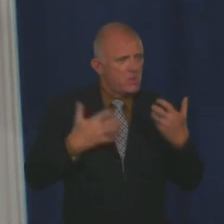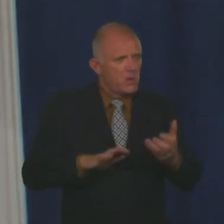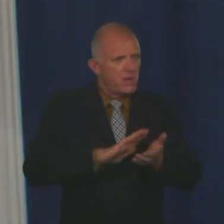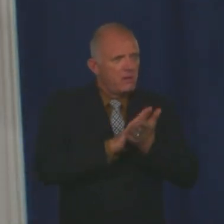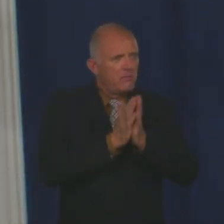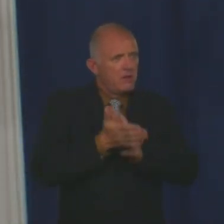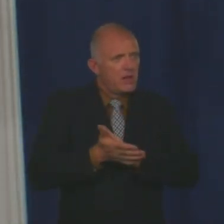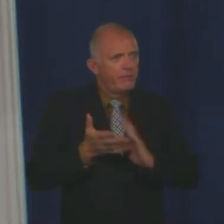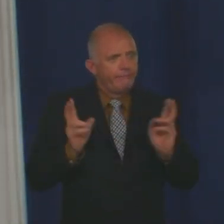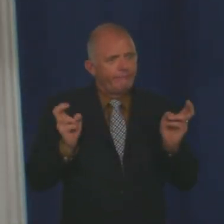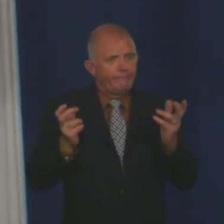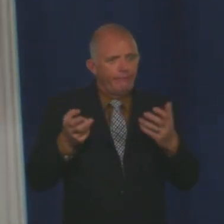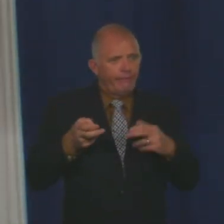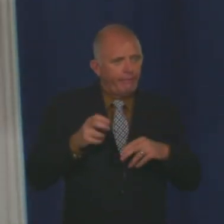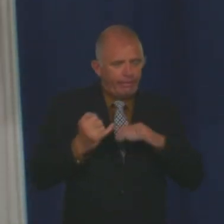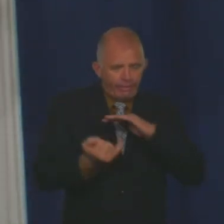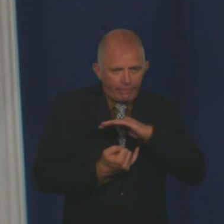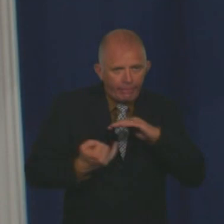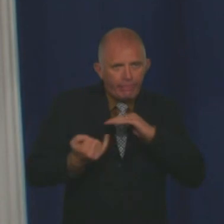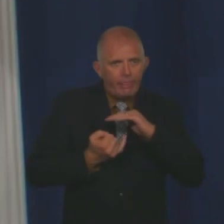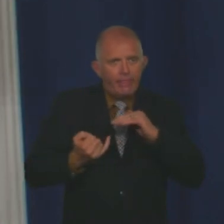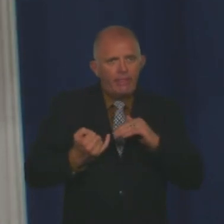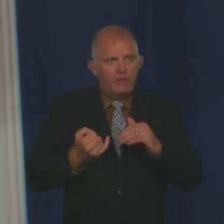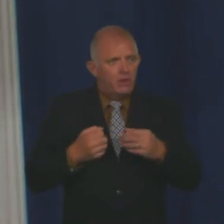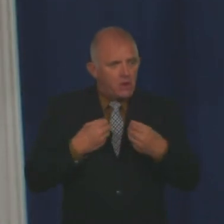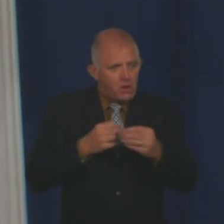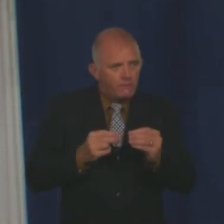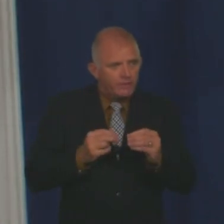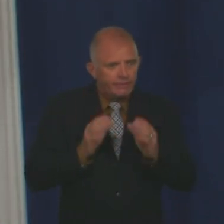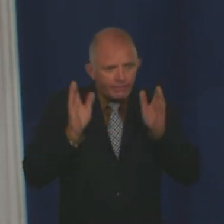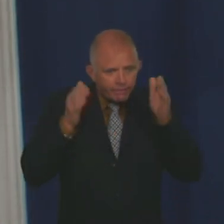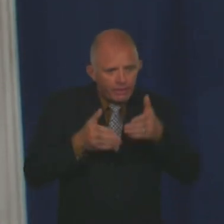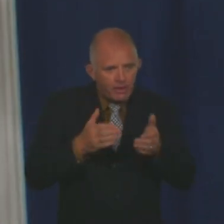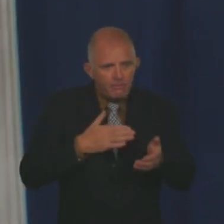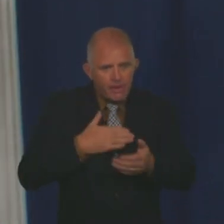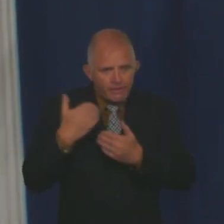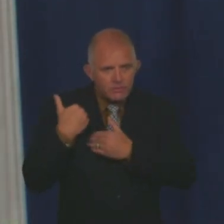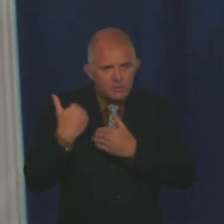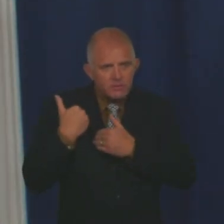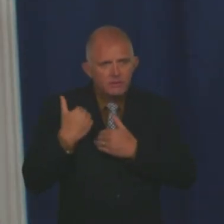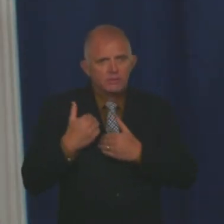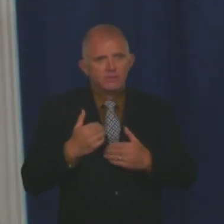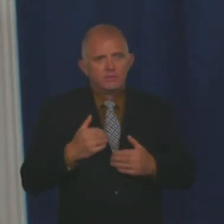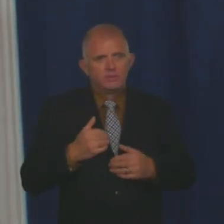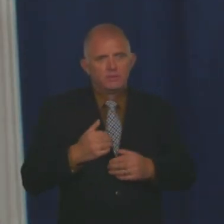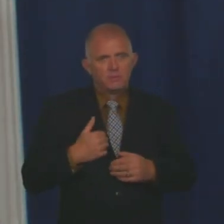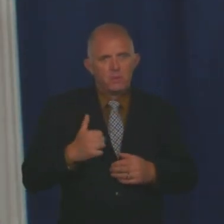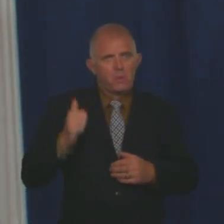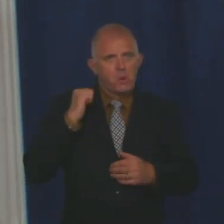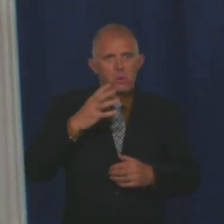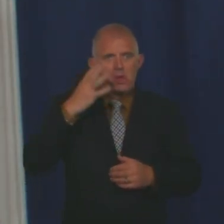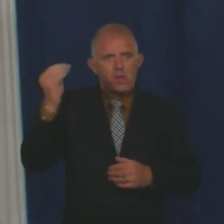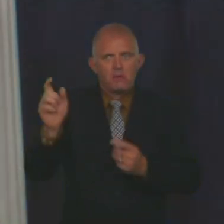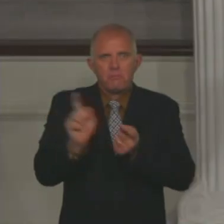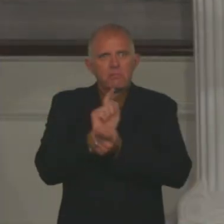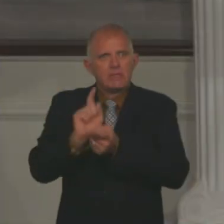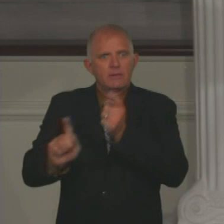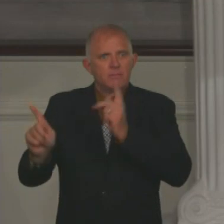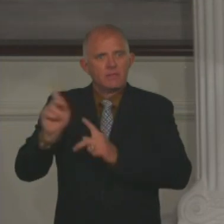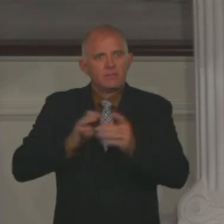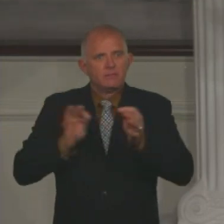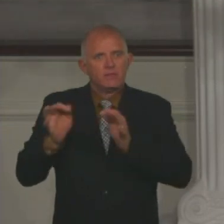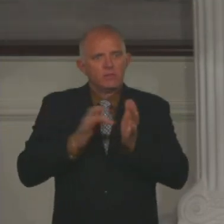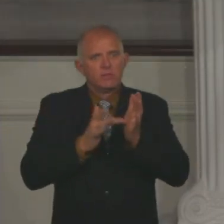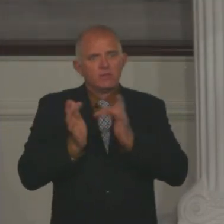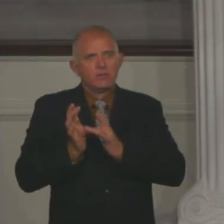captivated by an office or a responsibility, a position, to the place that I will not get out and talk to folks about Christ. I was blessed to